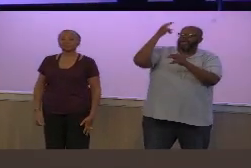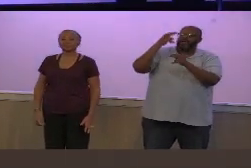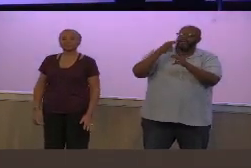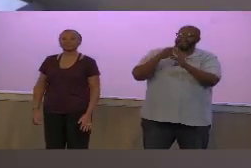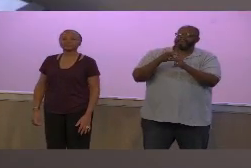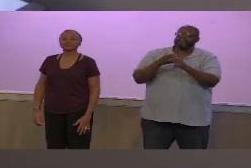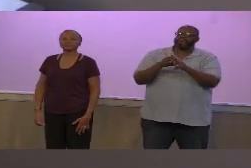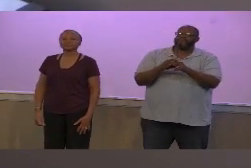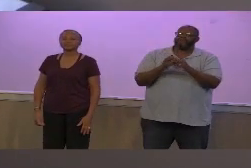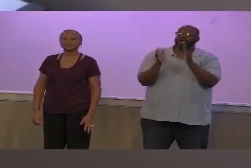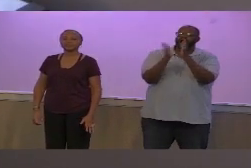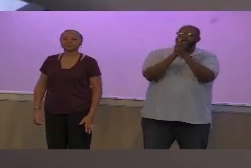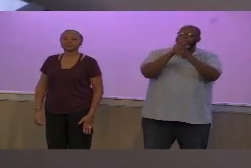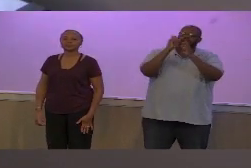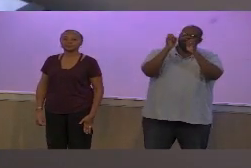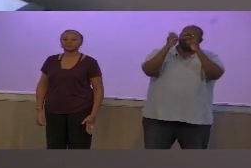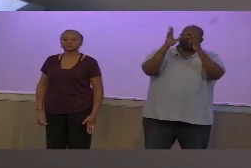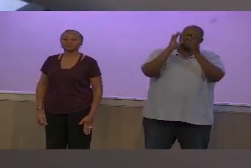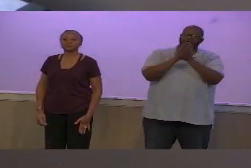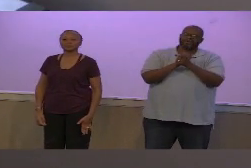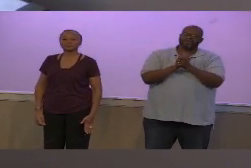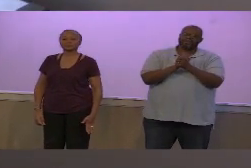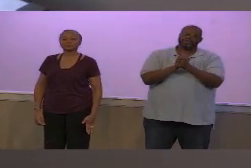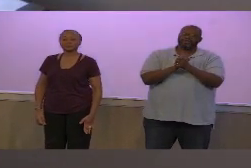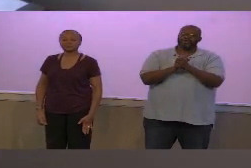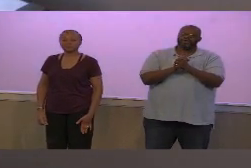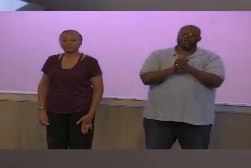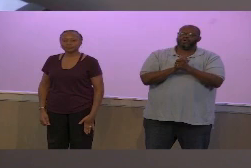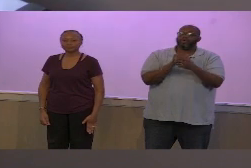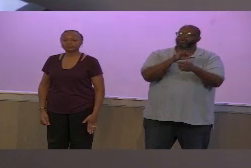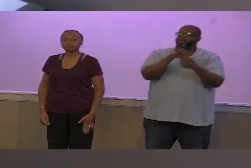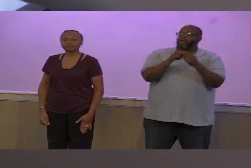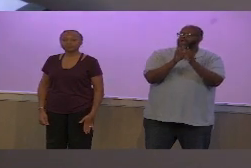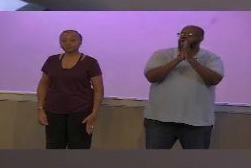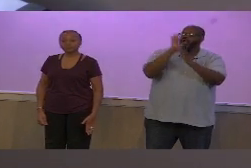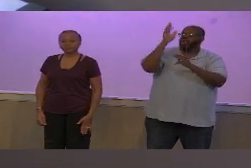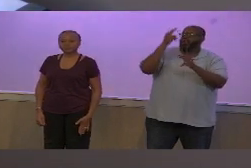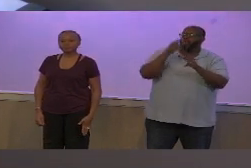name. Hallelujah. Say when I call your